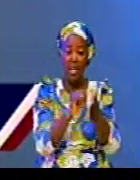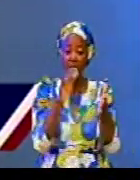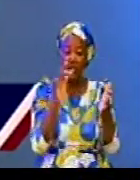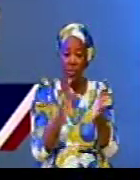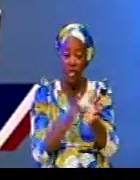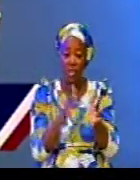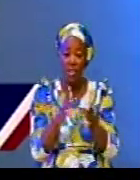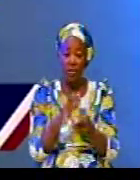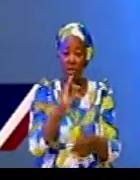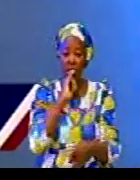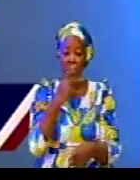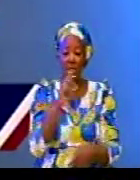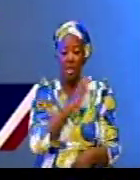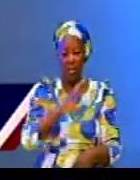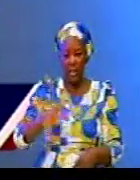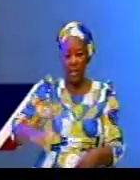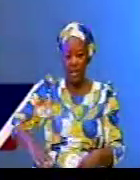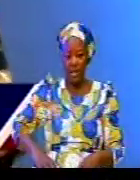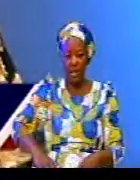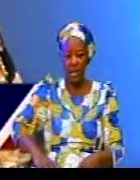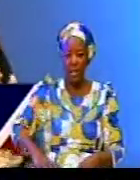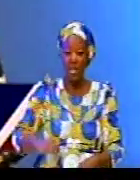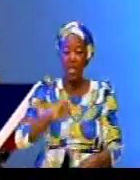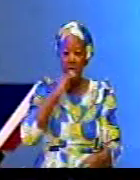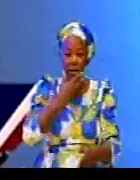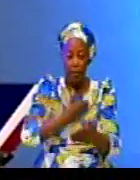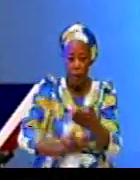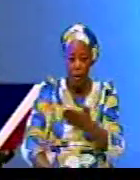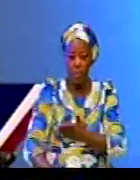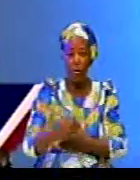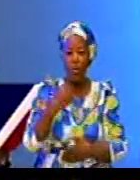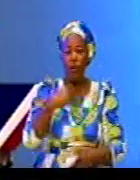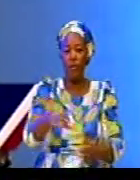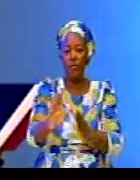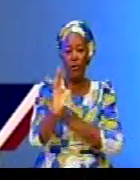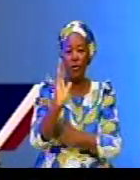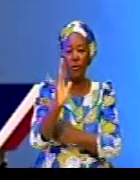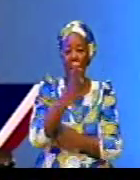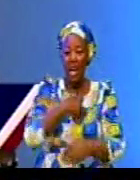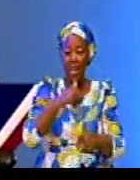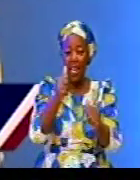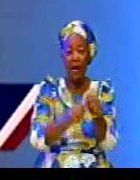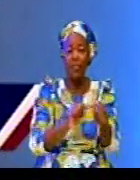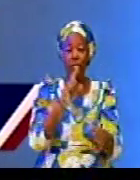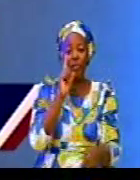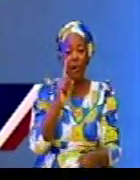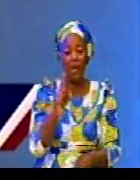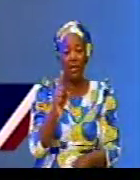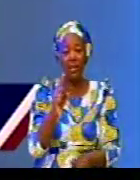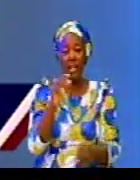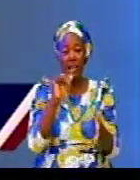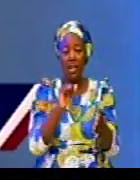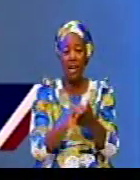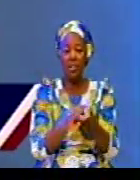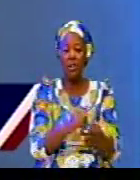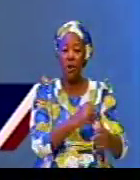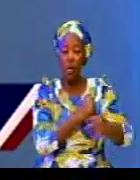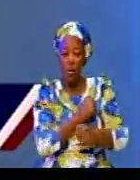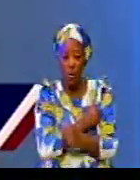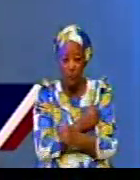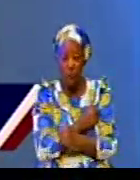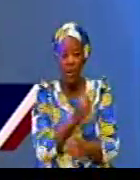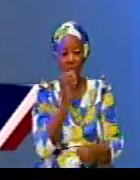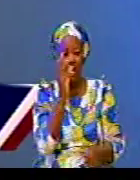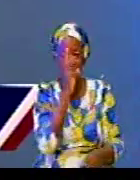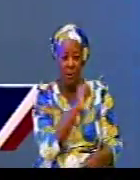Whosoever believeth that Jesus is the Christ is born of God,